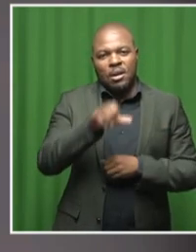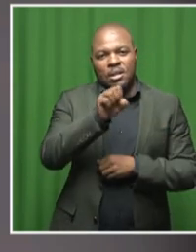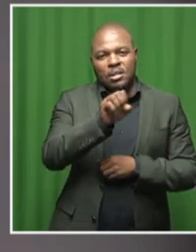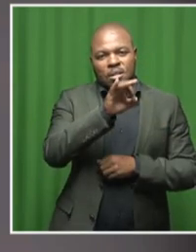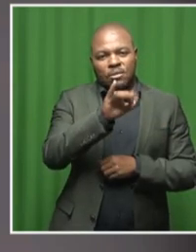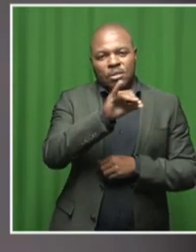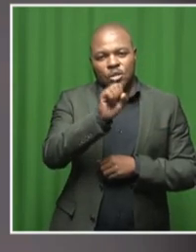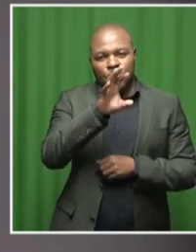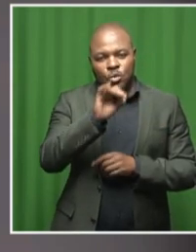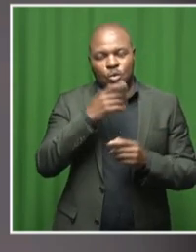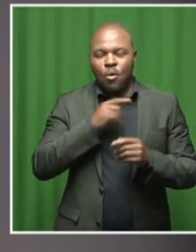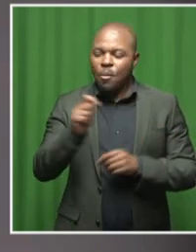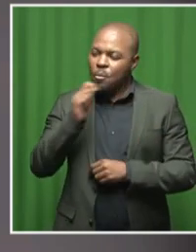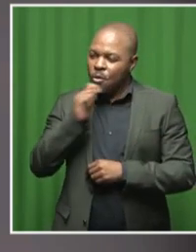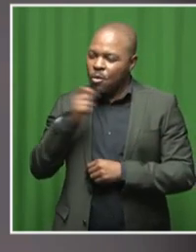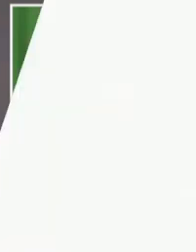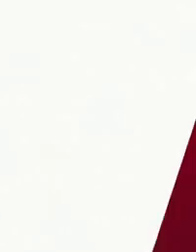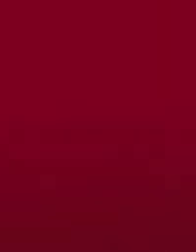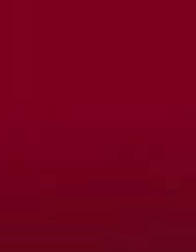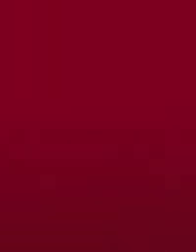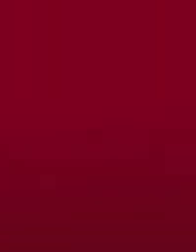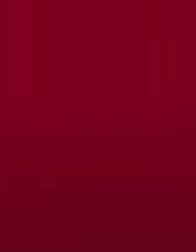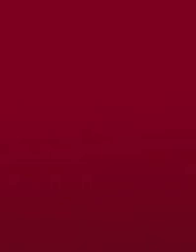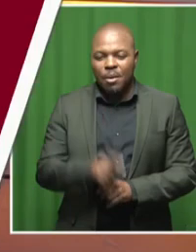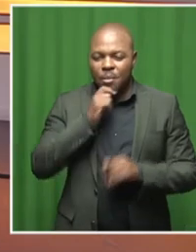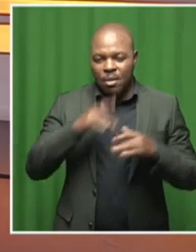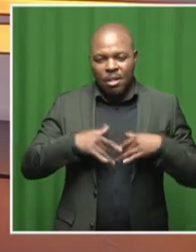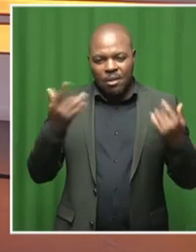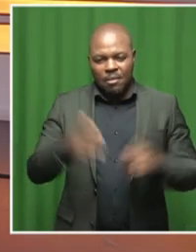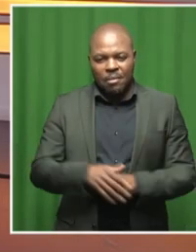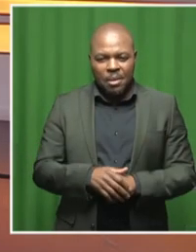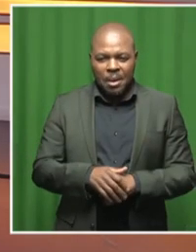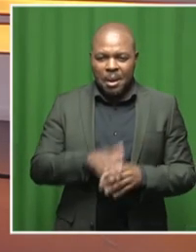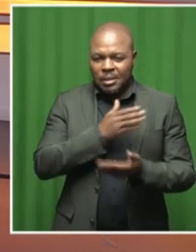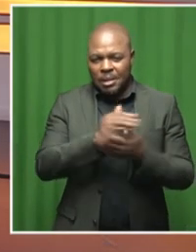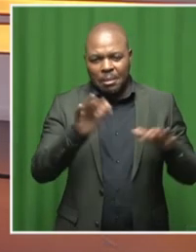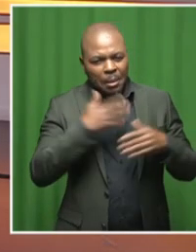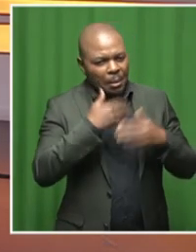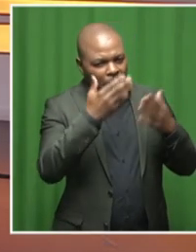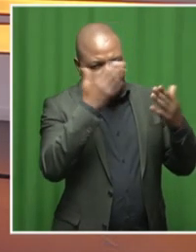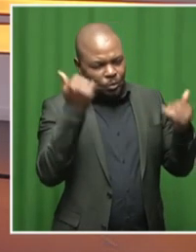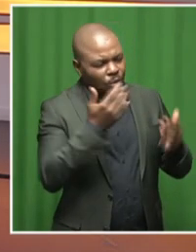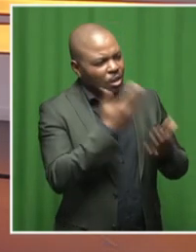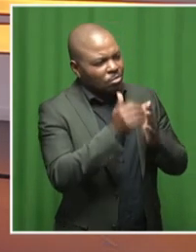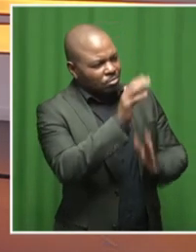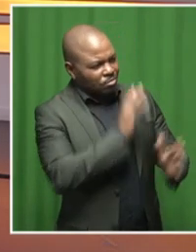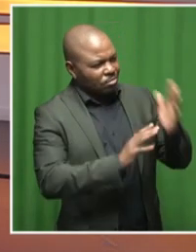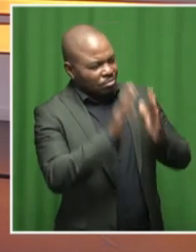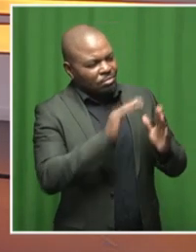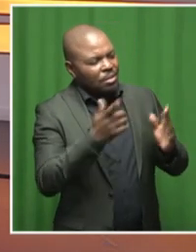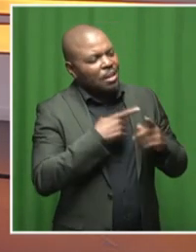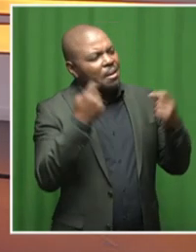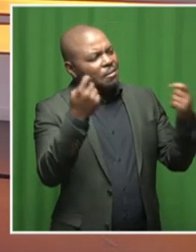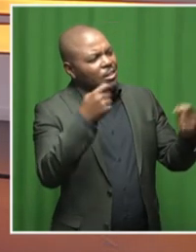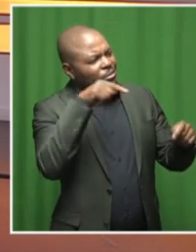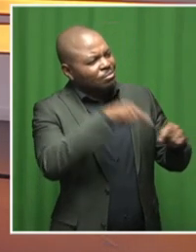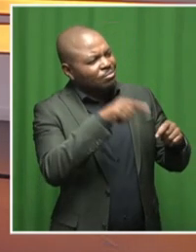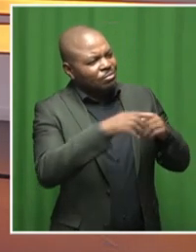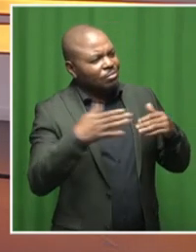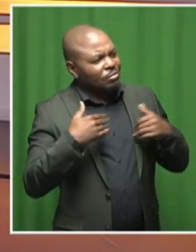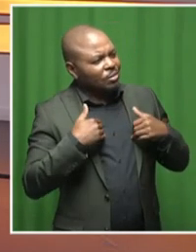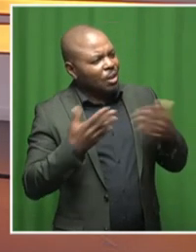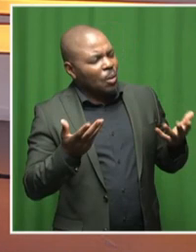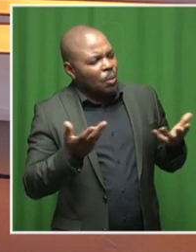morning. Welcome to Winning Live. Morning. Thanks. I mean, for somebody who may not know, tell us a little bit about Makhelwane Festival. Where did it all